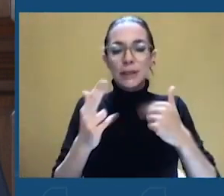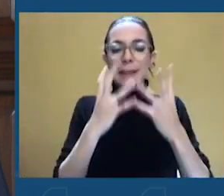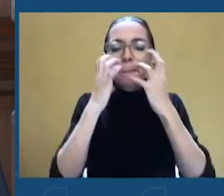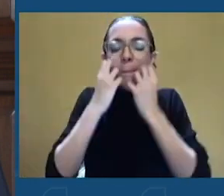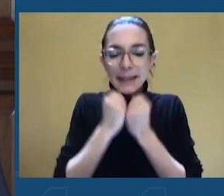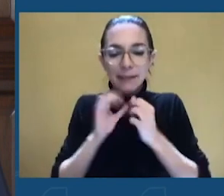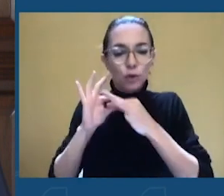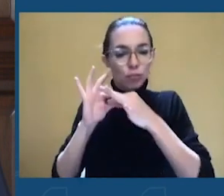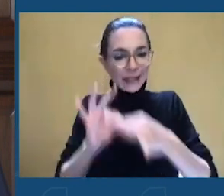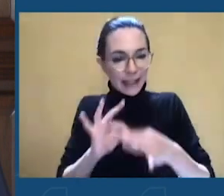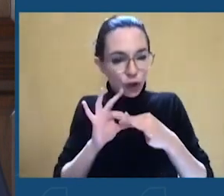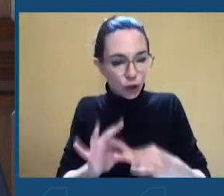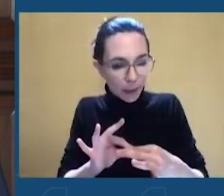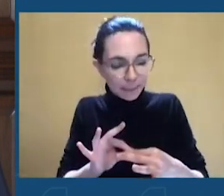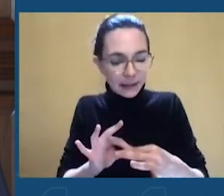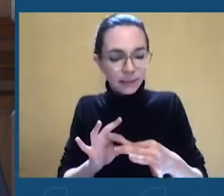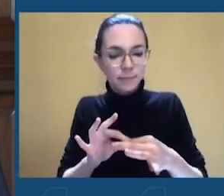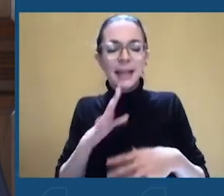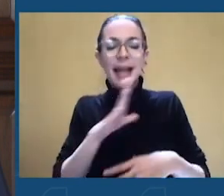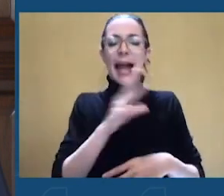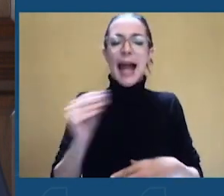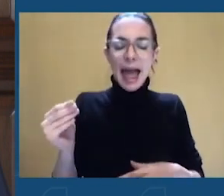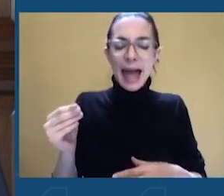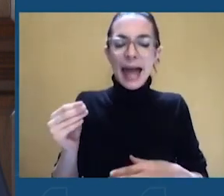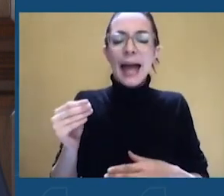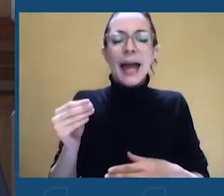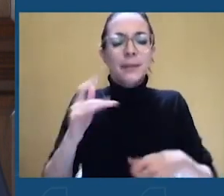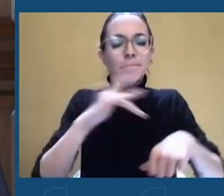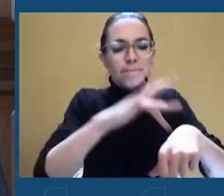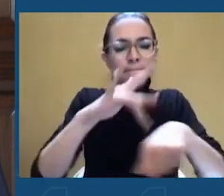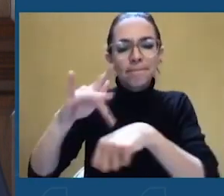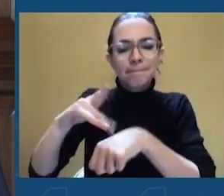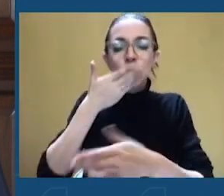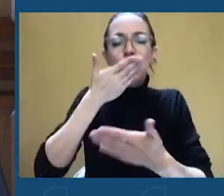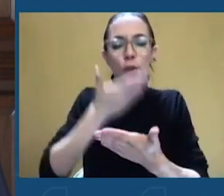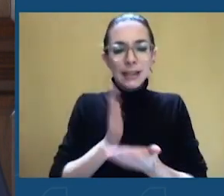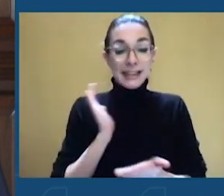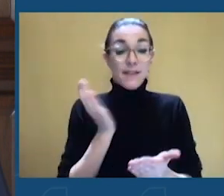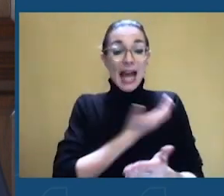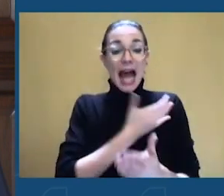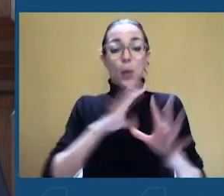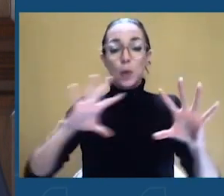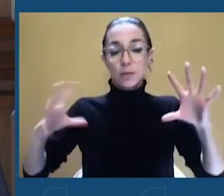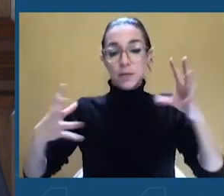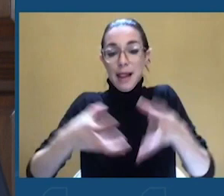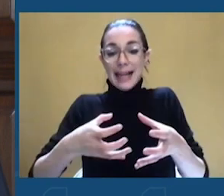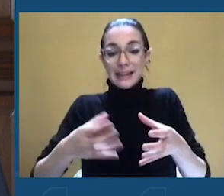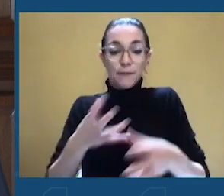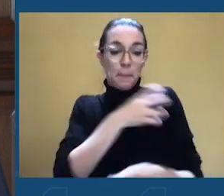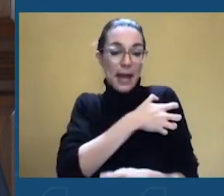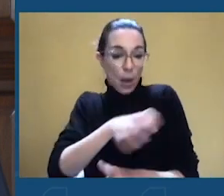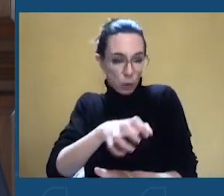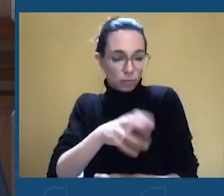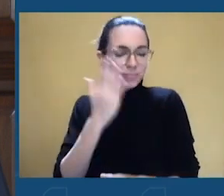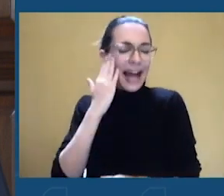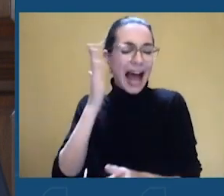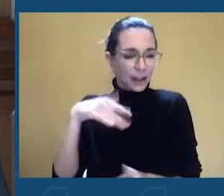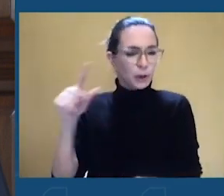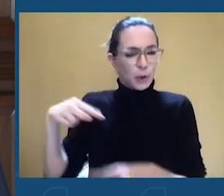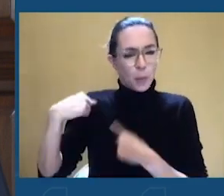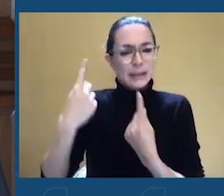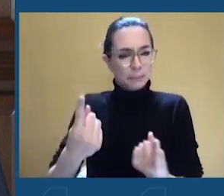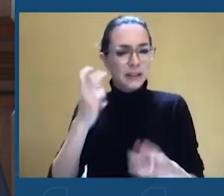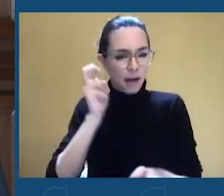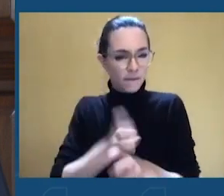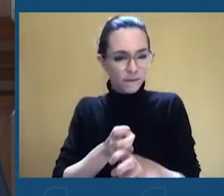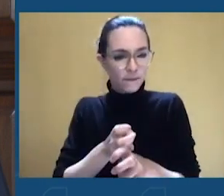relationships, to tapping into the goodness of our collective power. Listen, I know it's been tough.